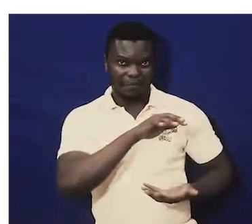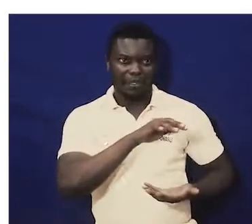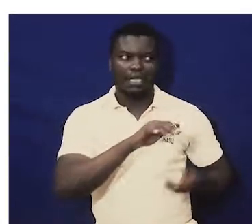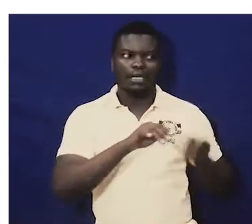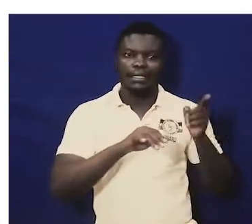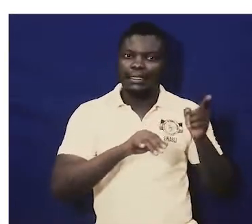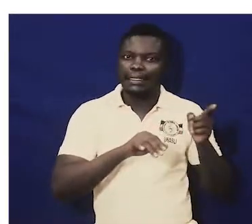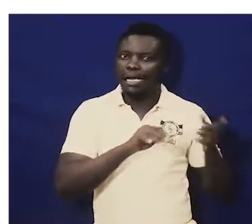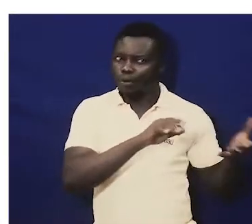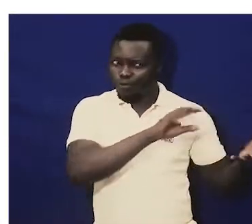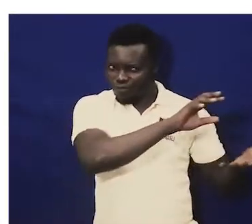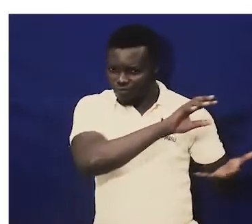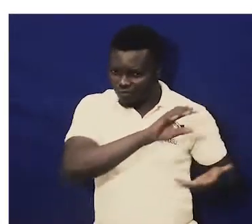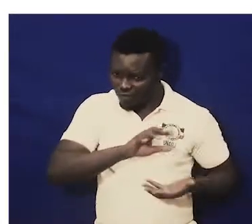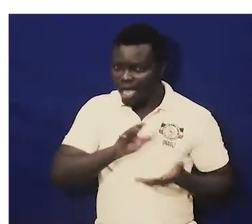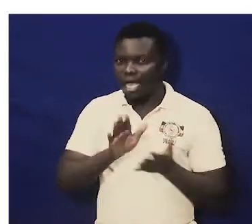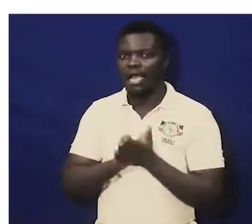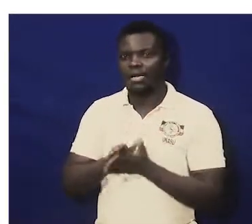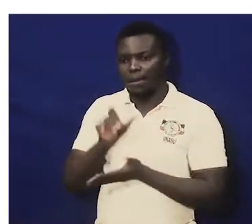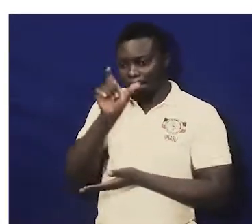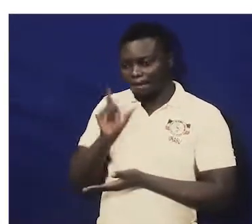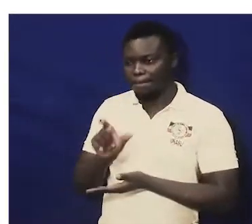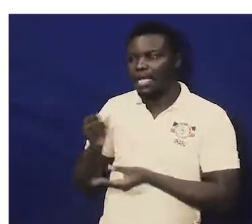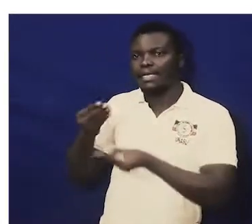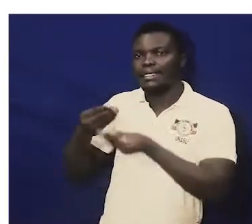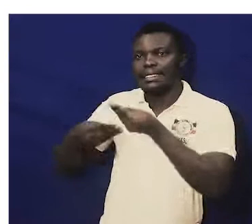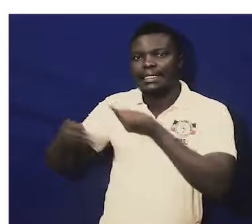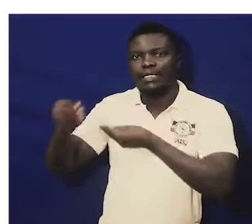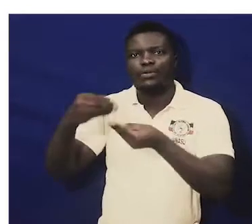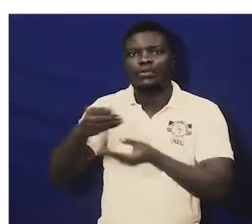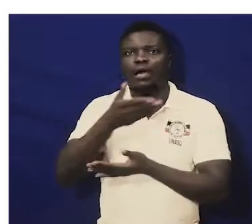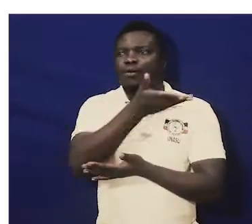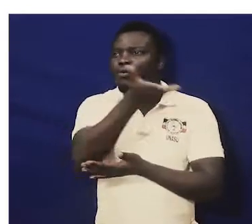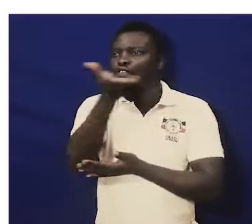to the public at a higher price